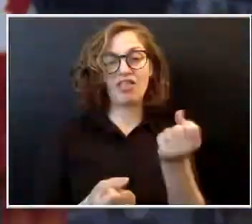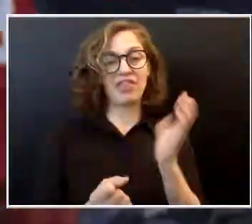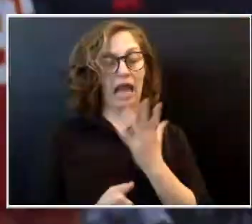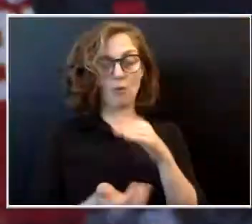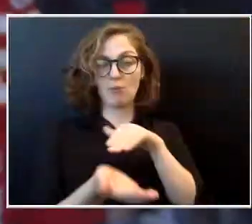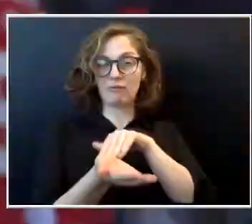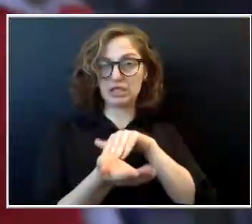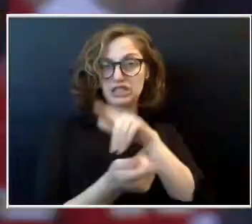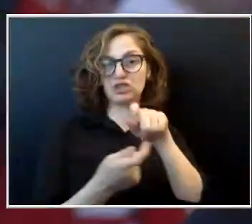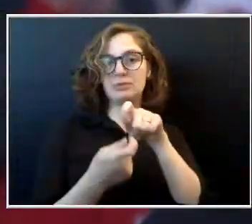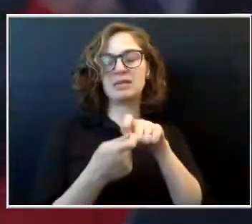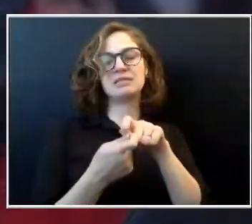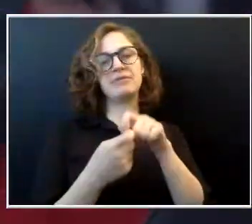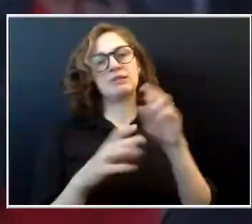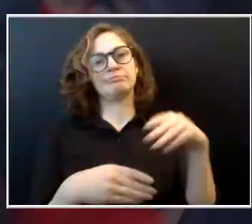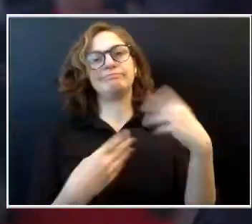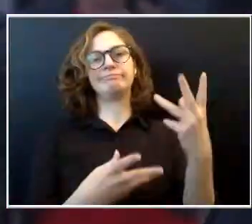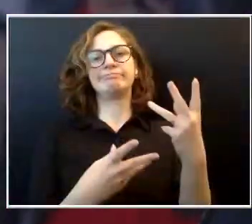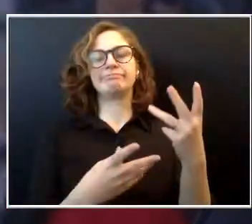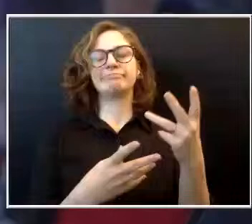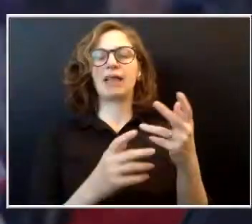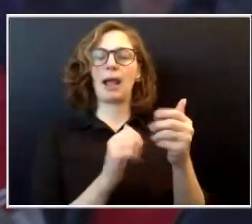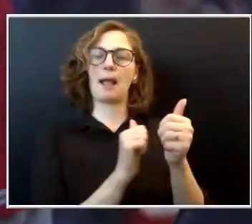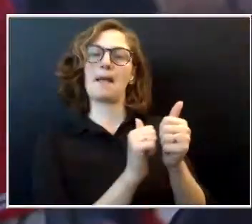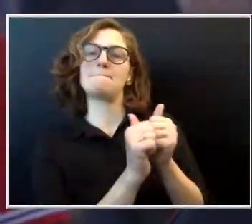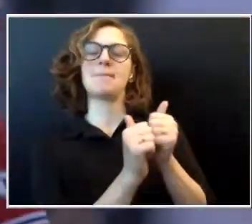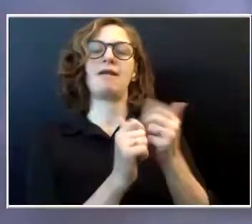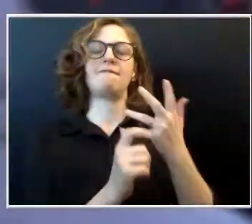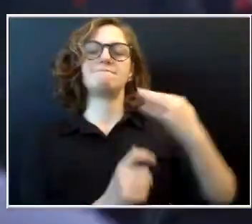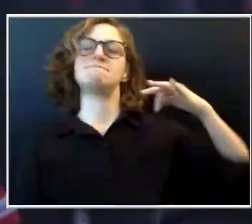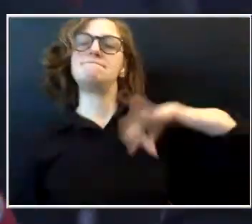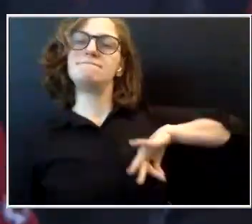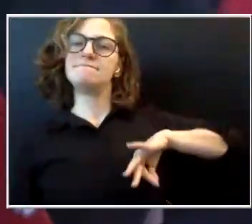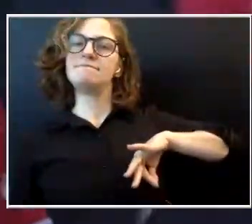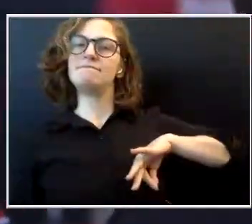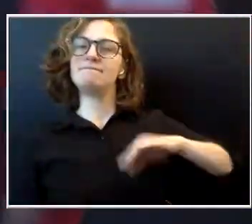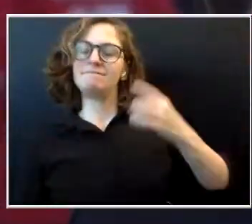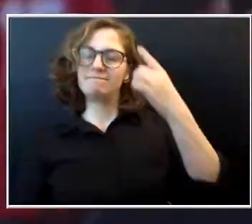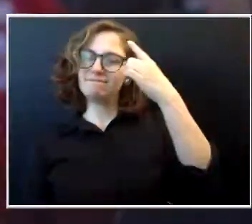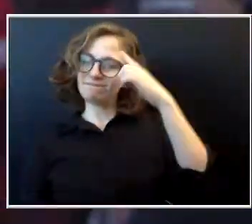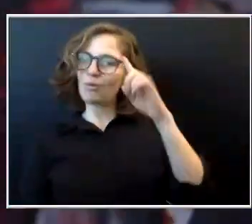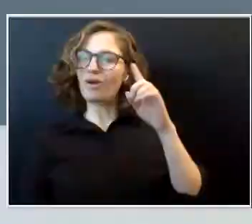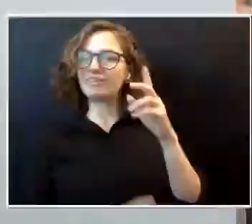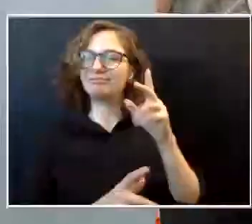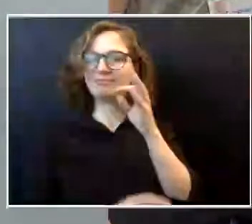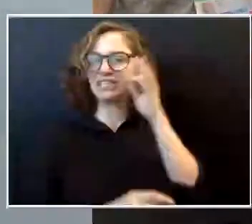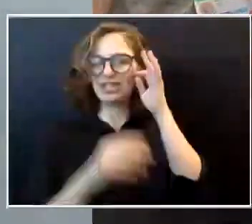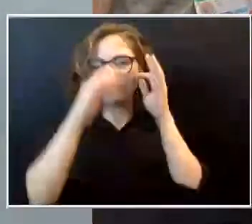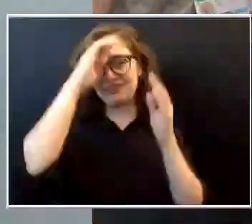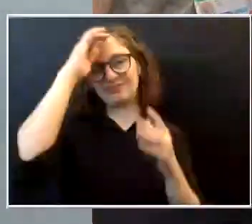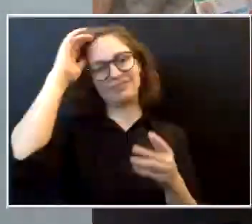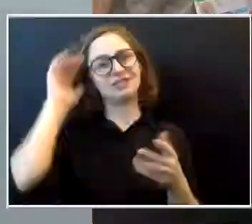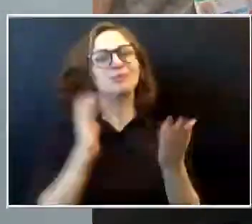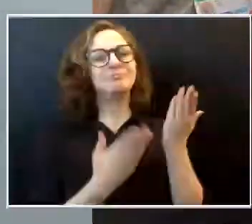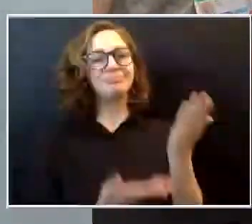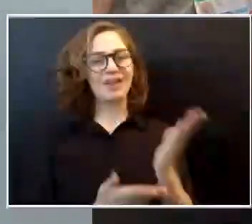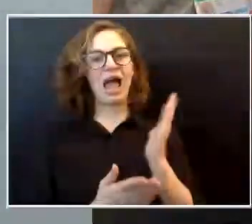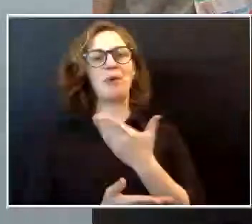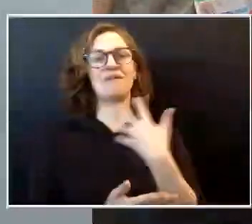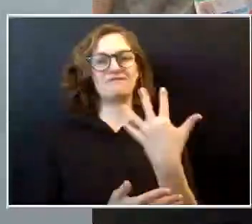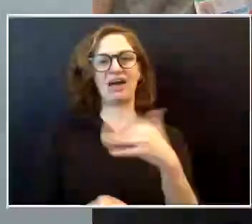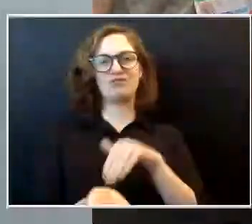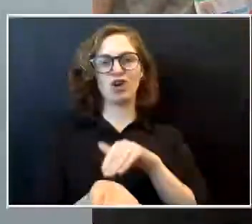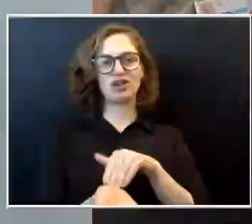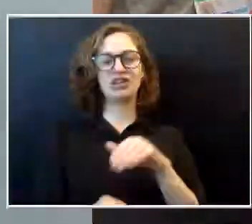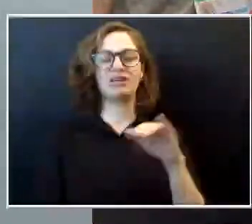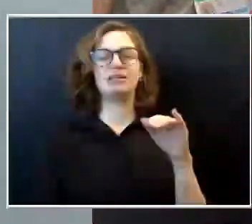the team a competitive advantage over other teams. So here are our 5 physicians. They are J.P. Darsh,